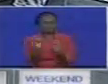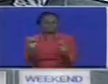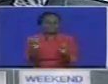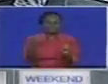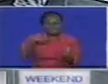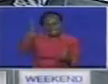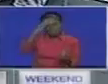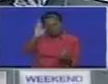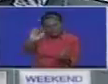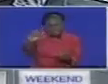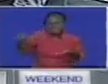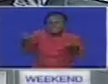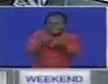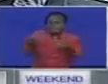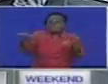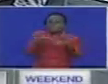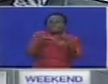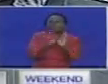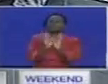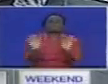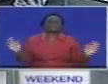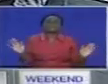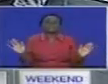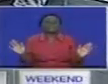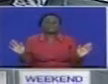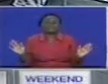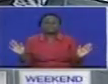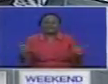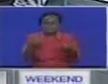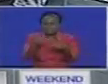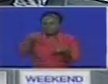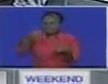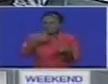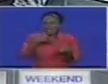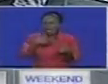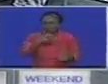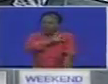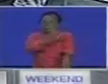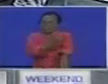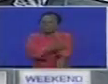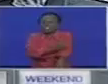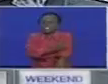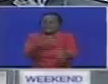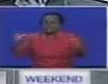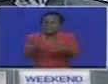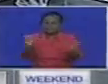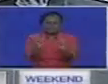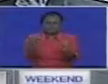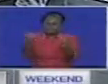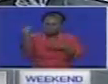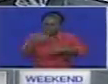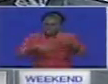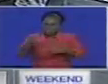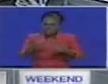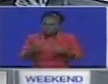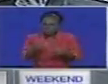As a member of the party, okay. A very active all and right. Resourceful person, uh-huh. But he has no official title in the party. Okay, yes. But he does contribute strategy from time to